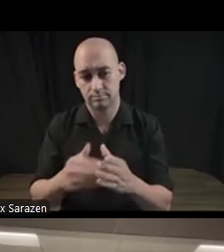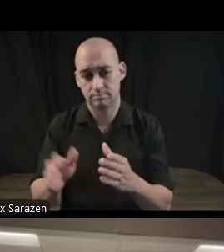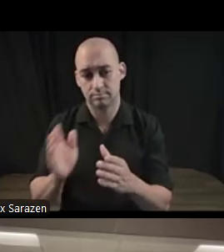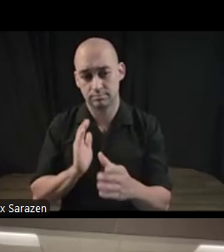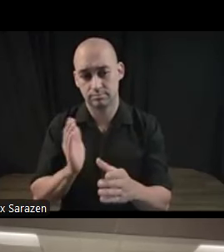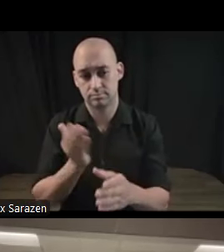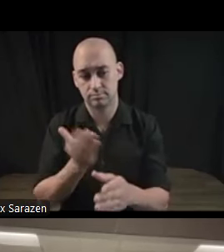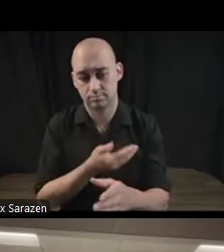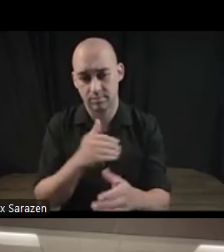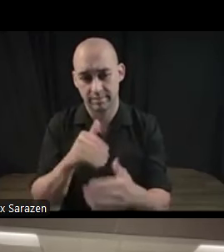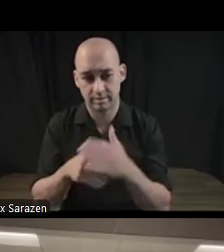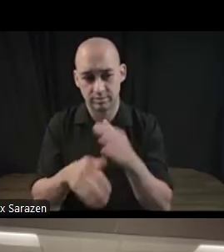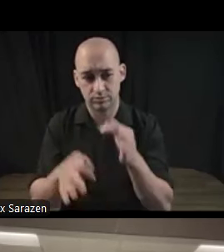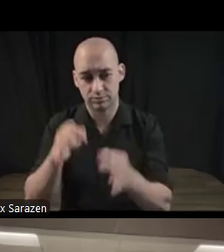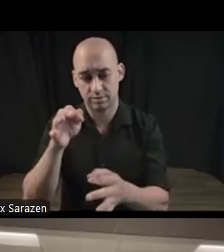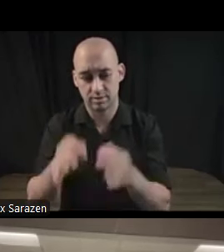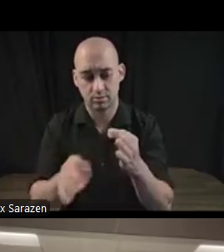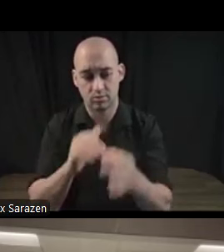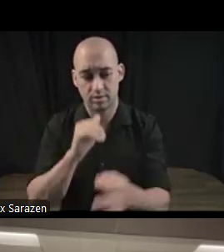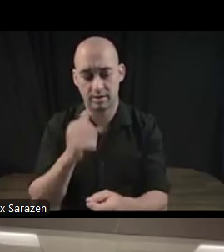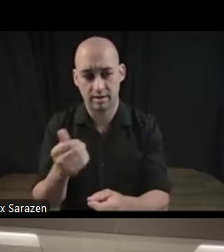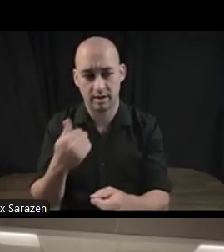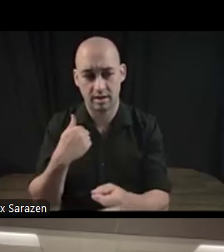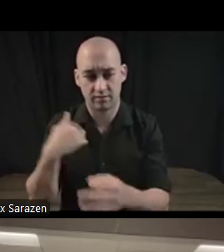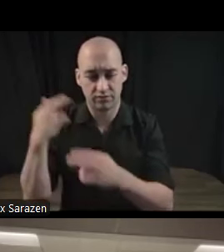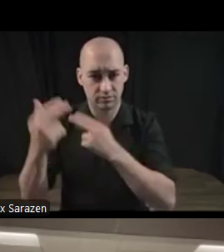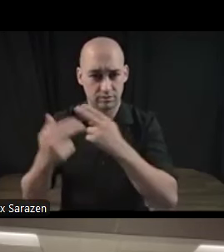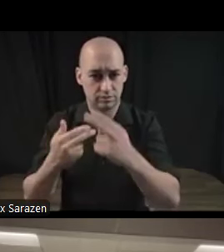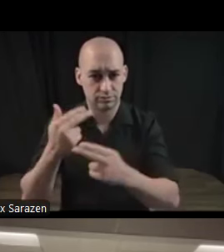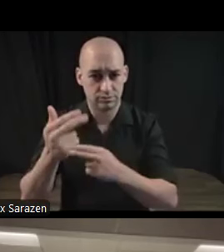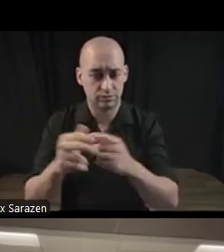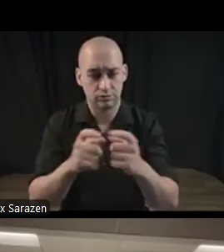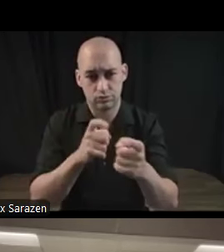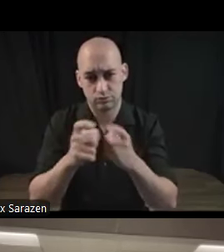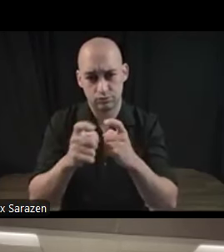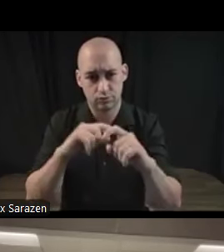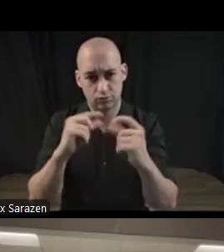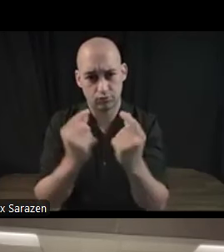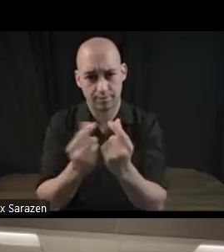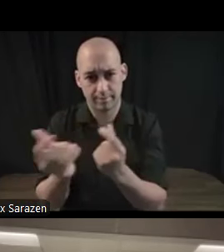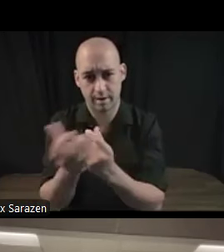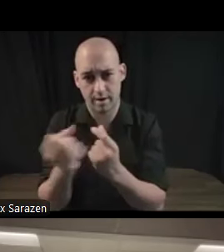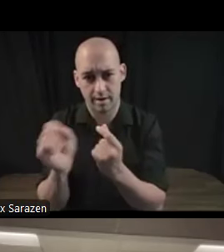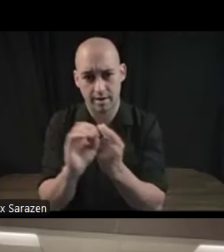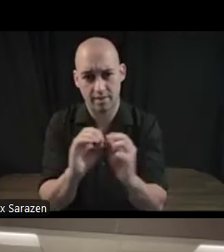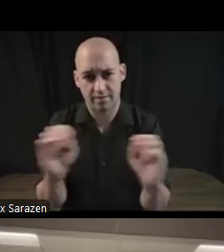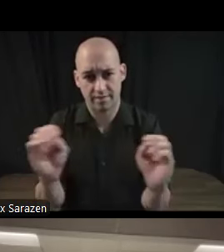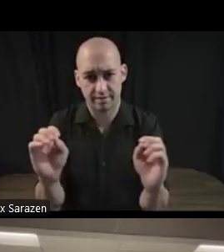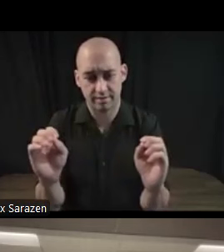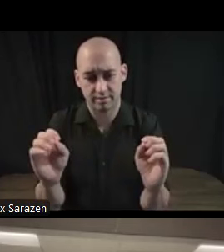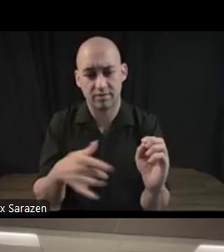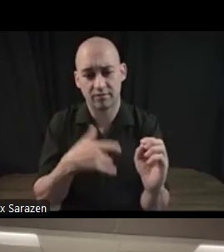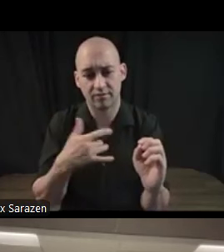the trial, we didn't have a traditional control group that got nothing, because we felt strongly